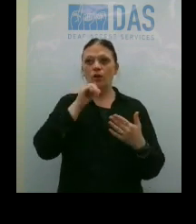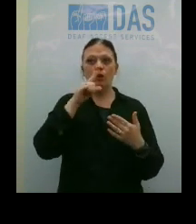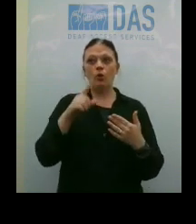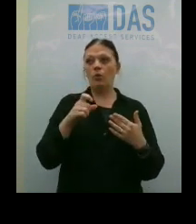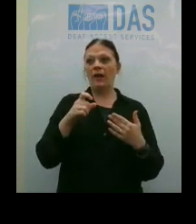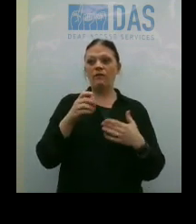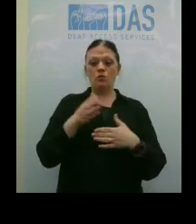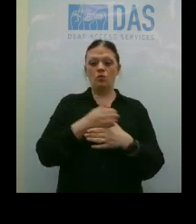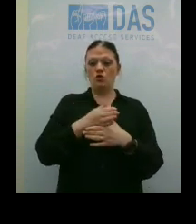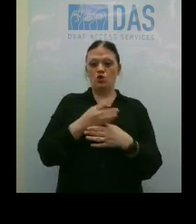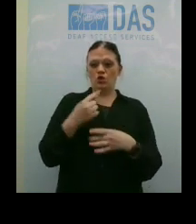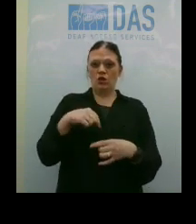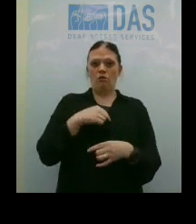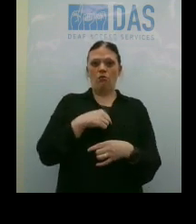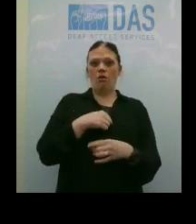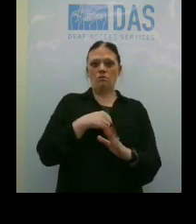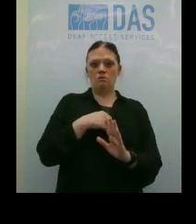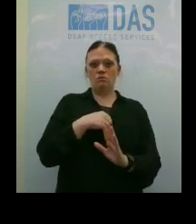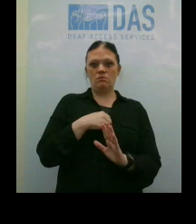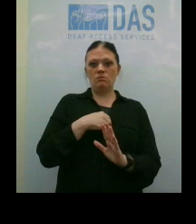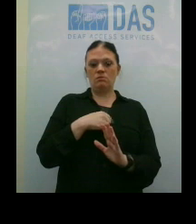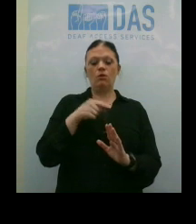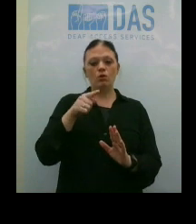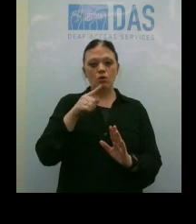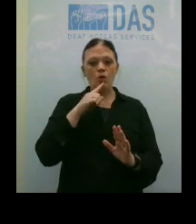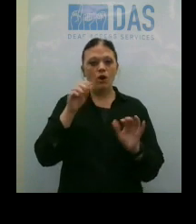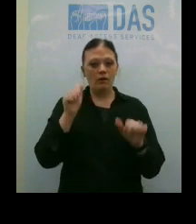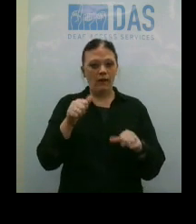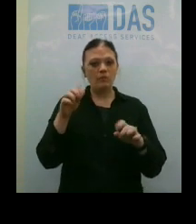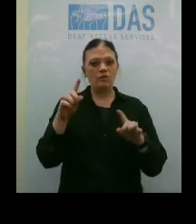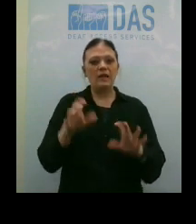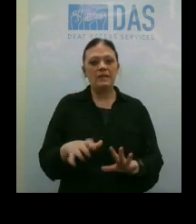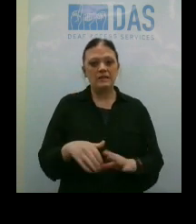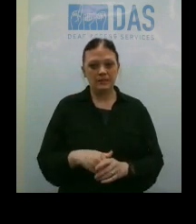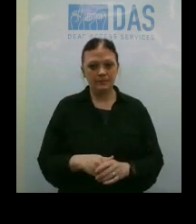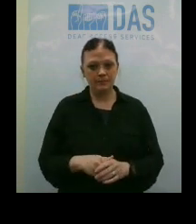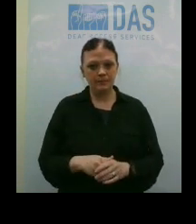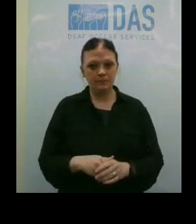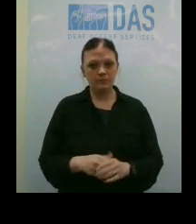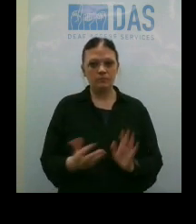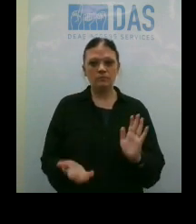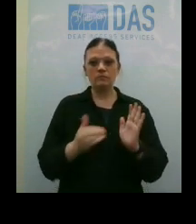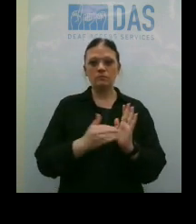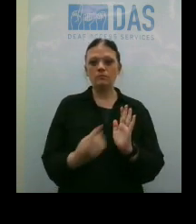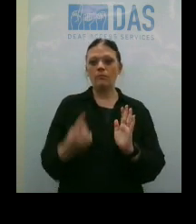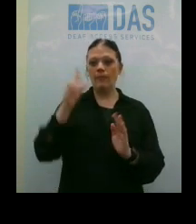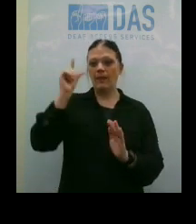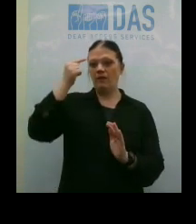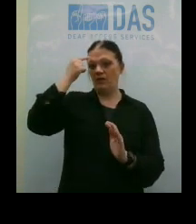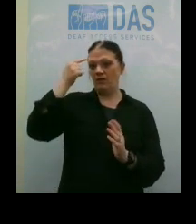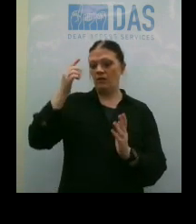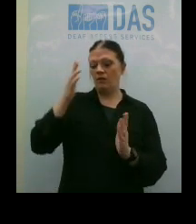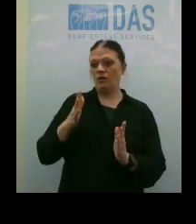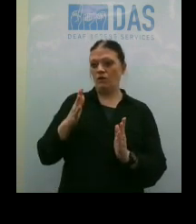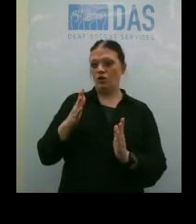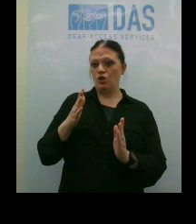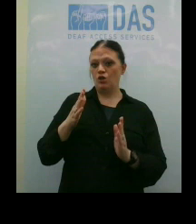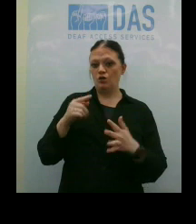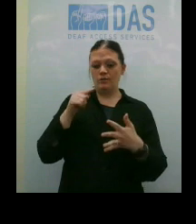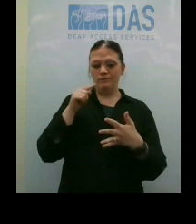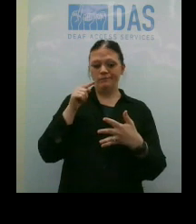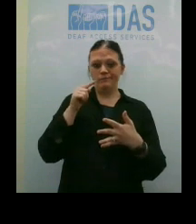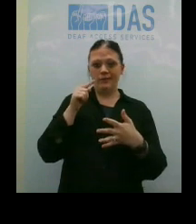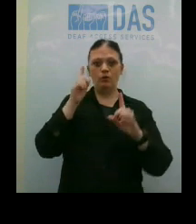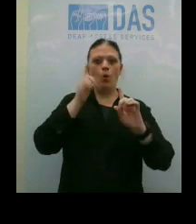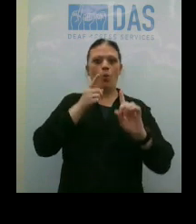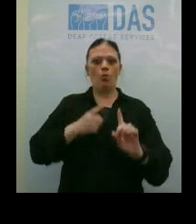us. Start with us, you are able to get to test. And again, one of the governor's milestones that we have to reach is